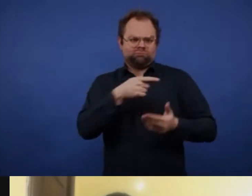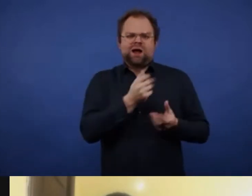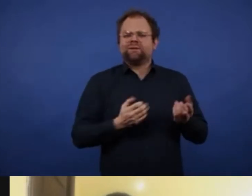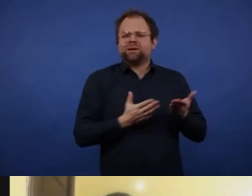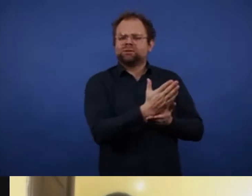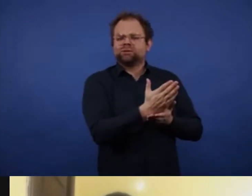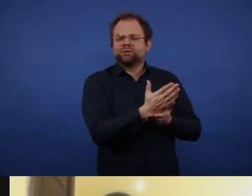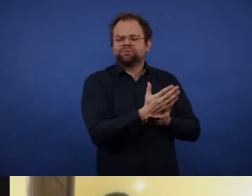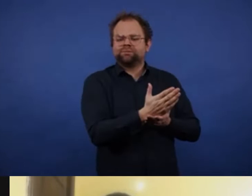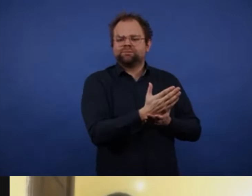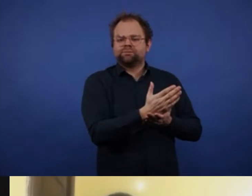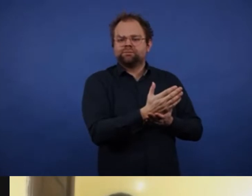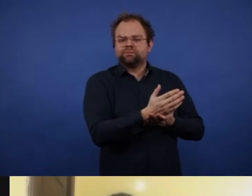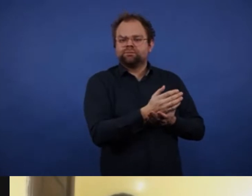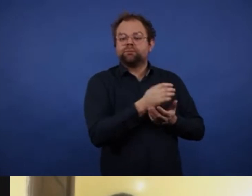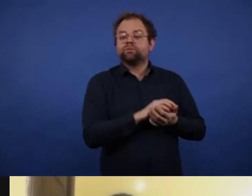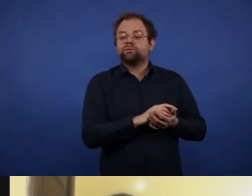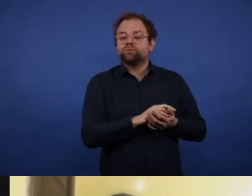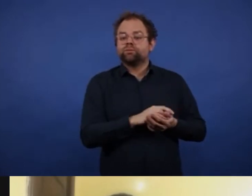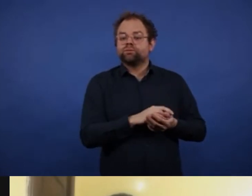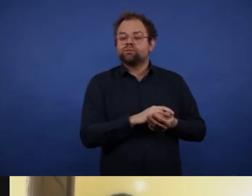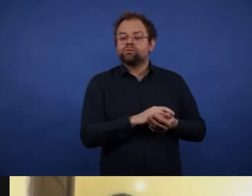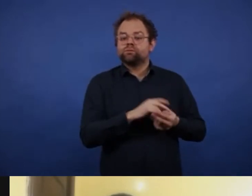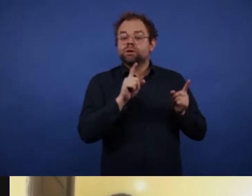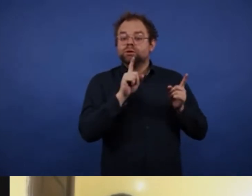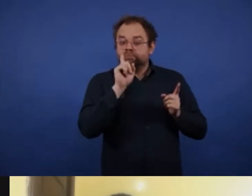of challenges, but on the other hand,